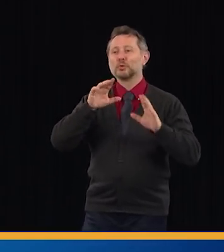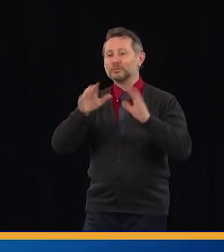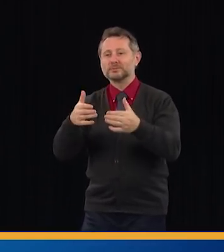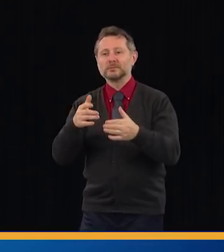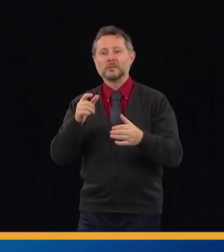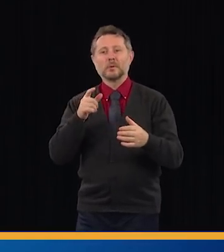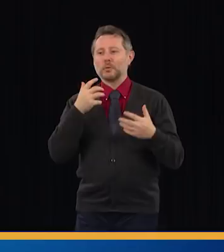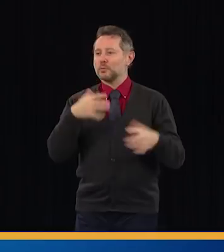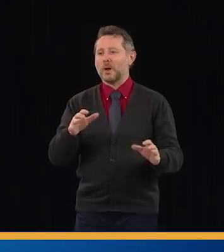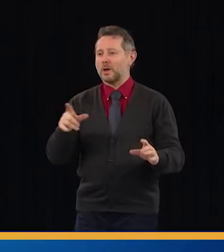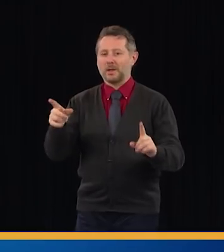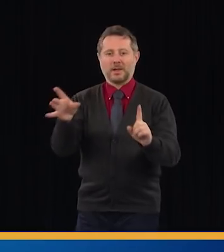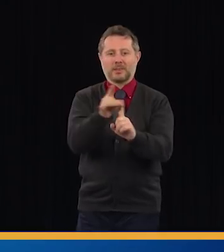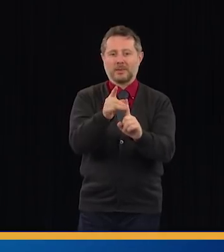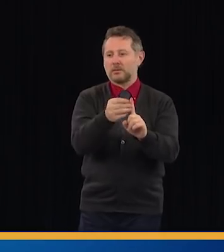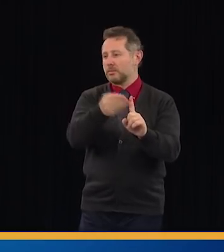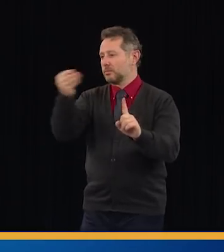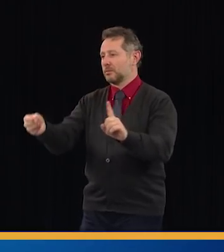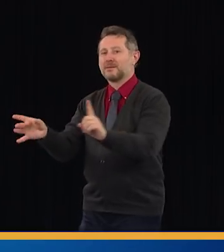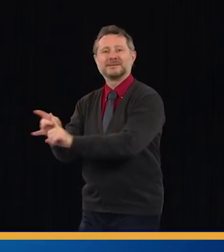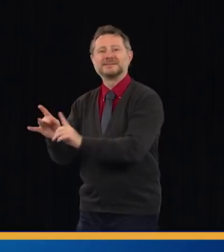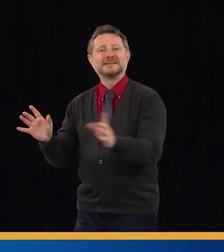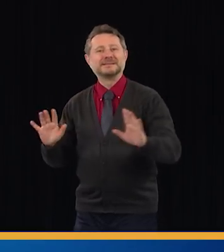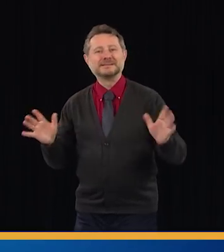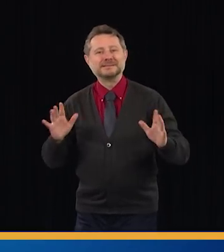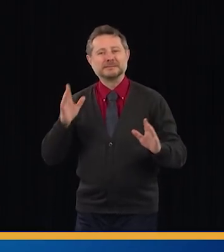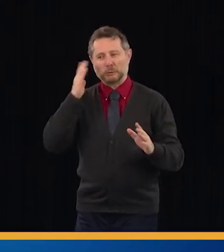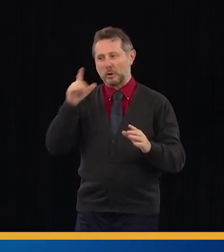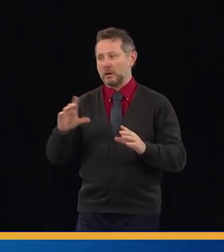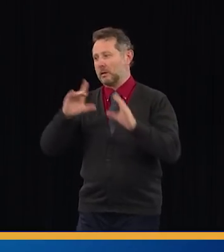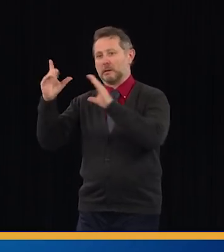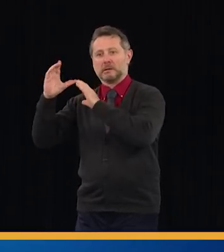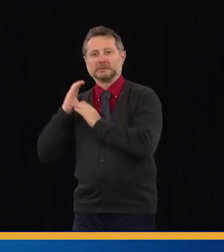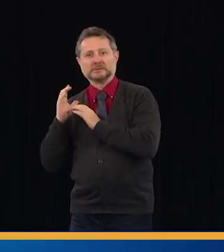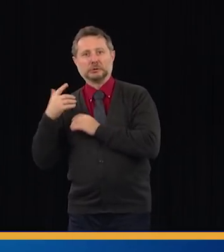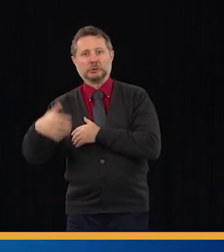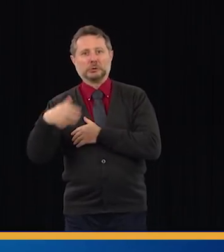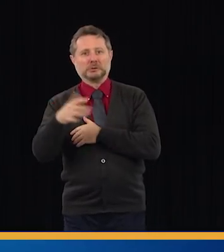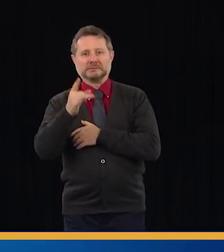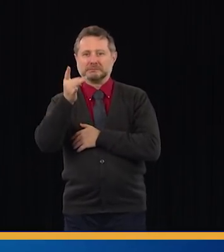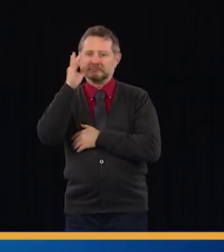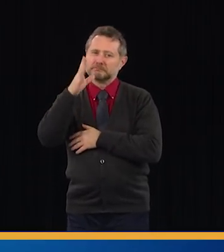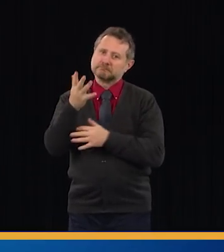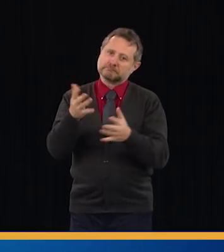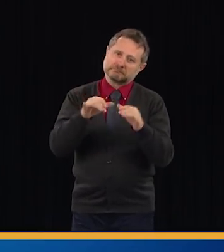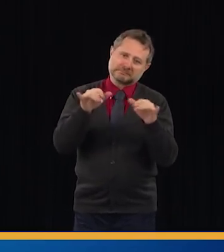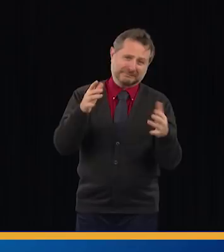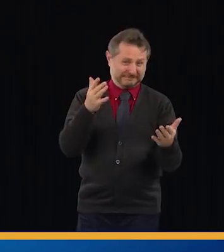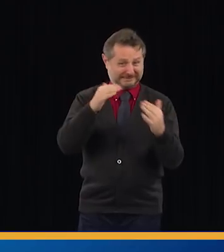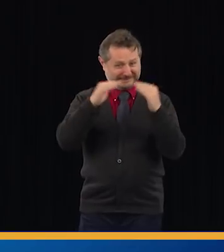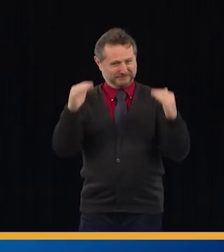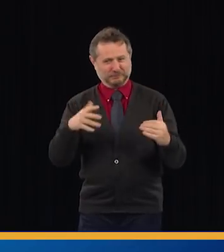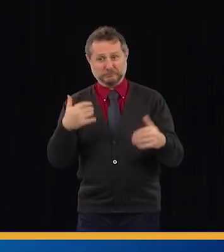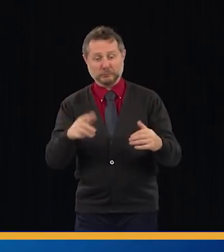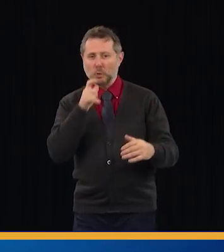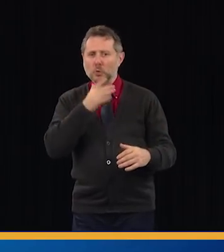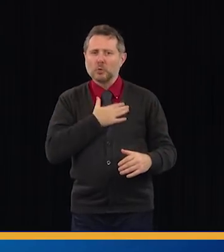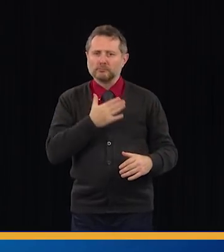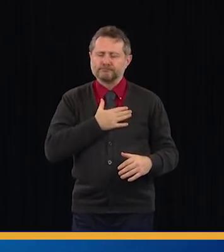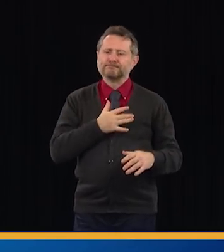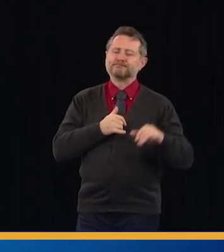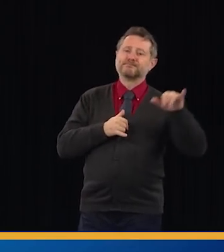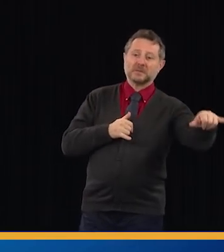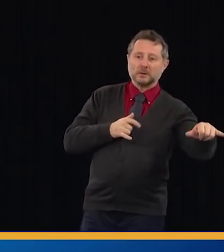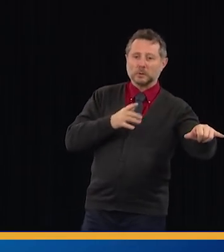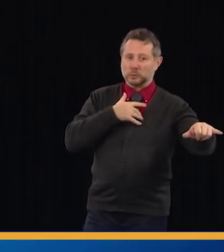then puts another greater load on our healthcare system. So who are you staying home for? I'm